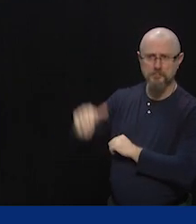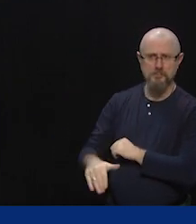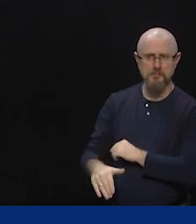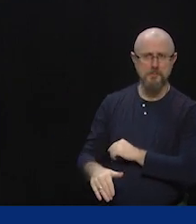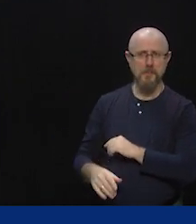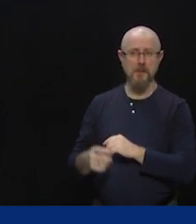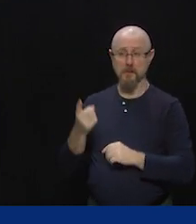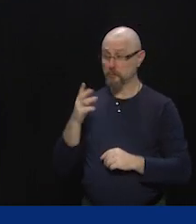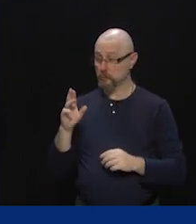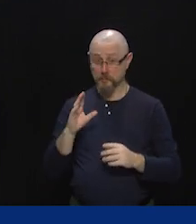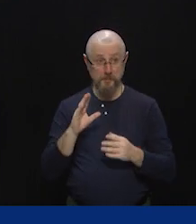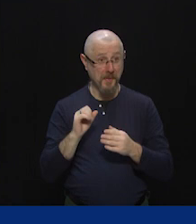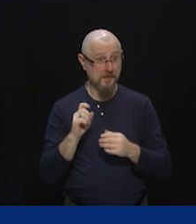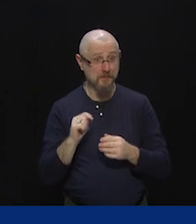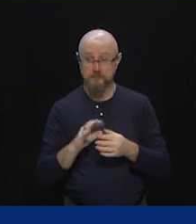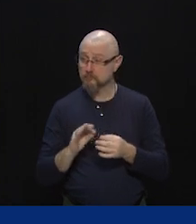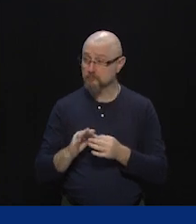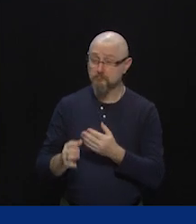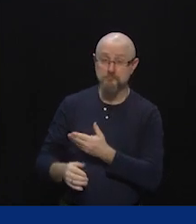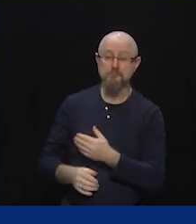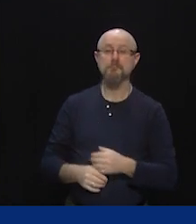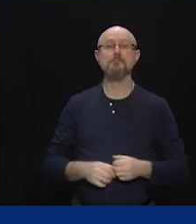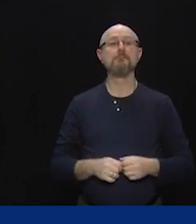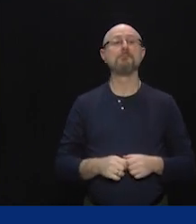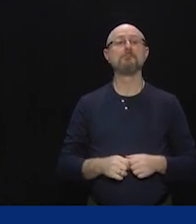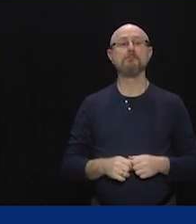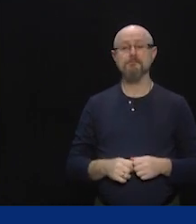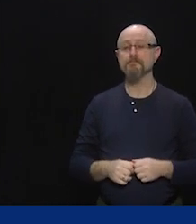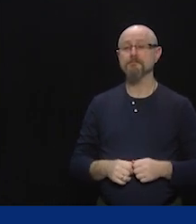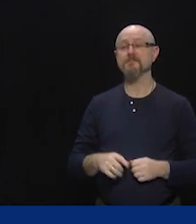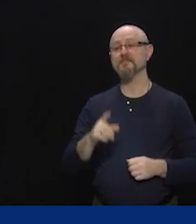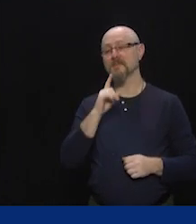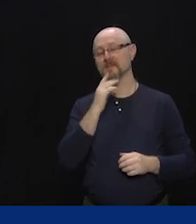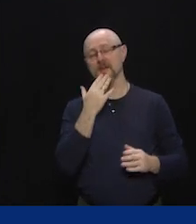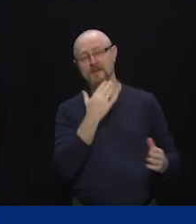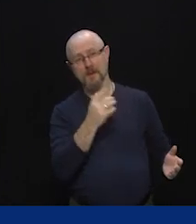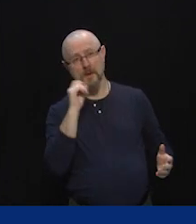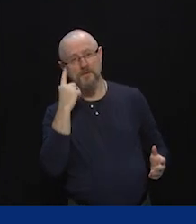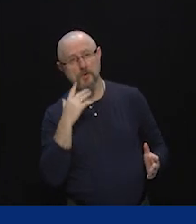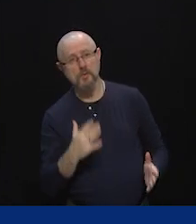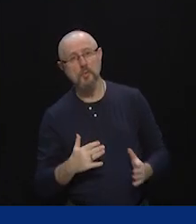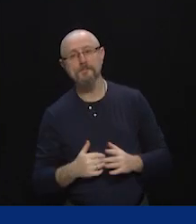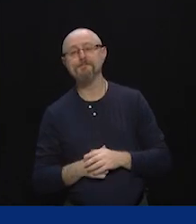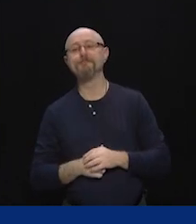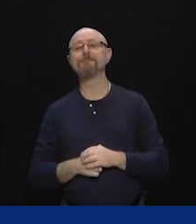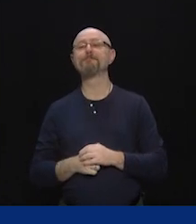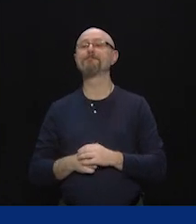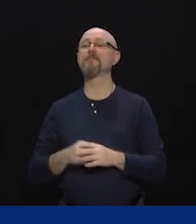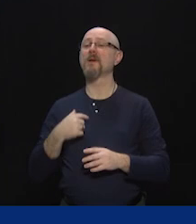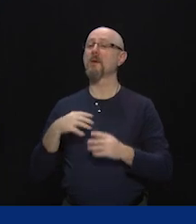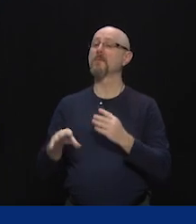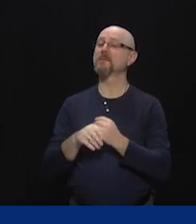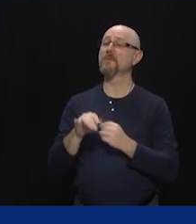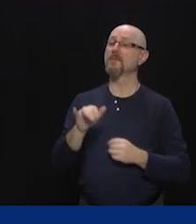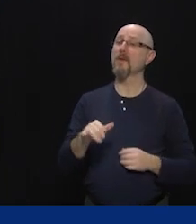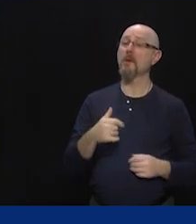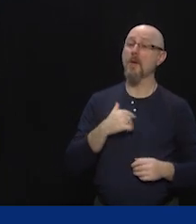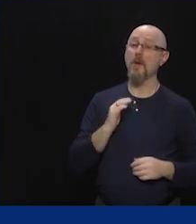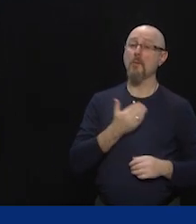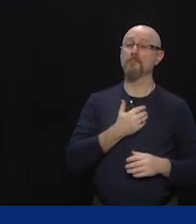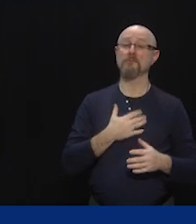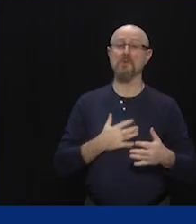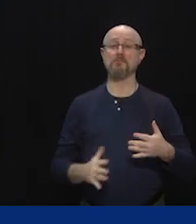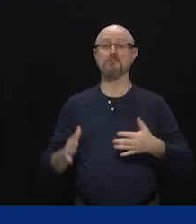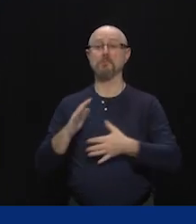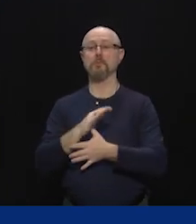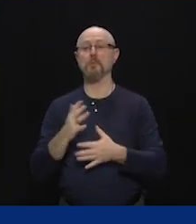to participate in that conversation. Sure. Thank you, Governor. Just to add to this, that a top priority is keeping children in